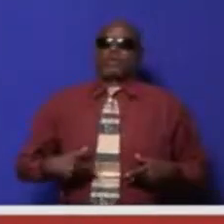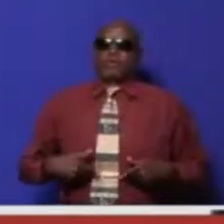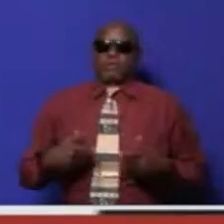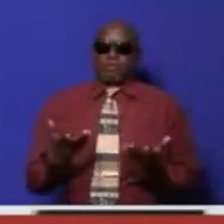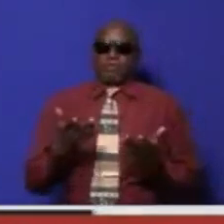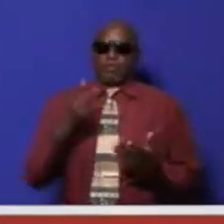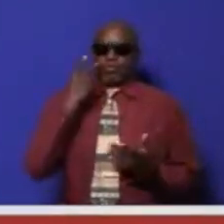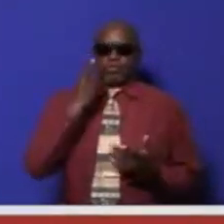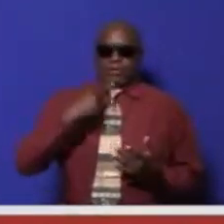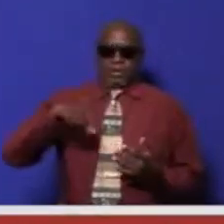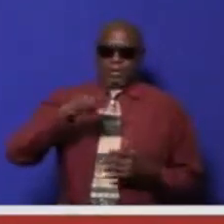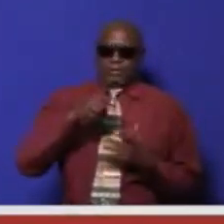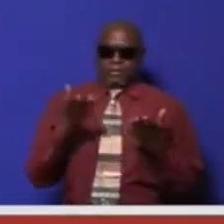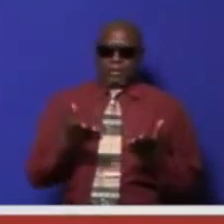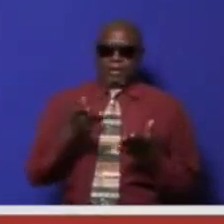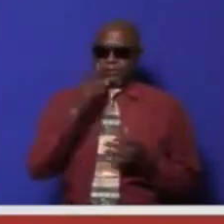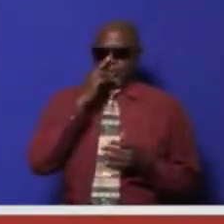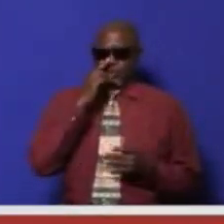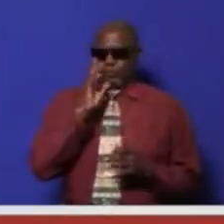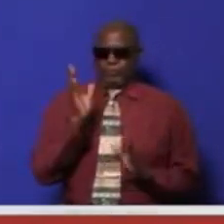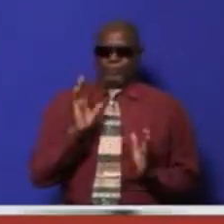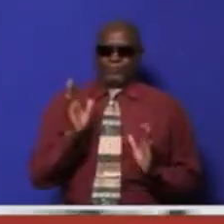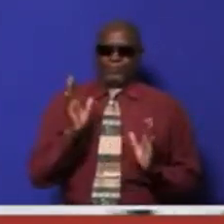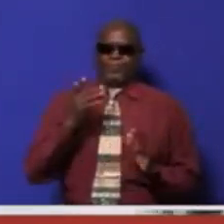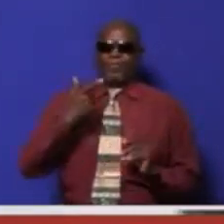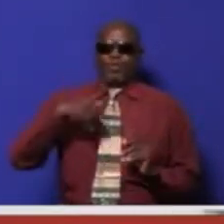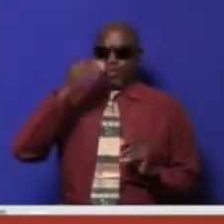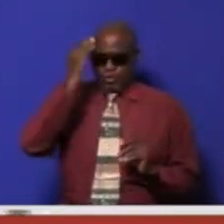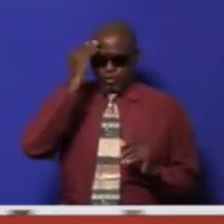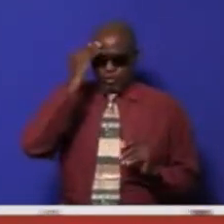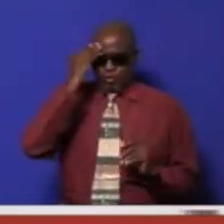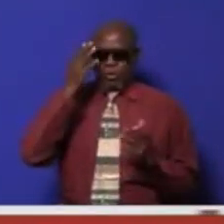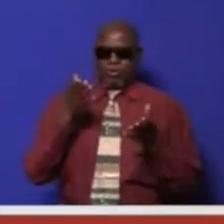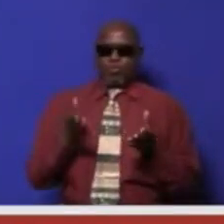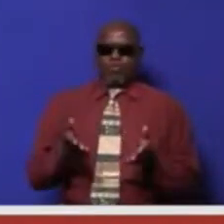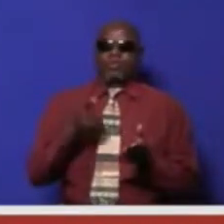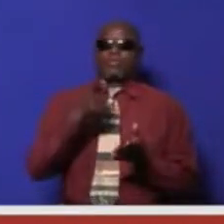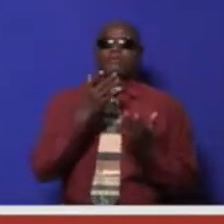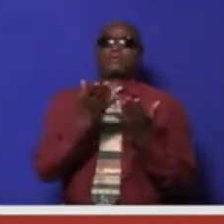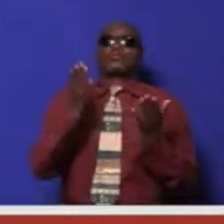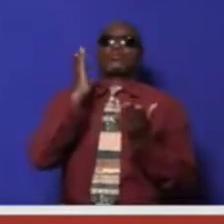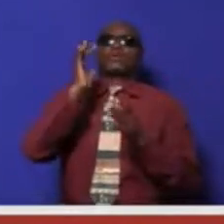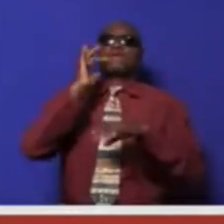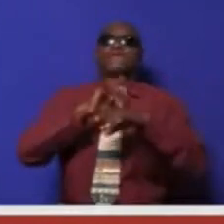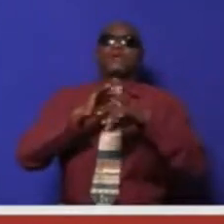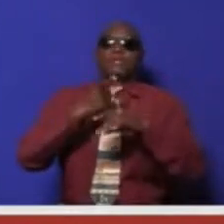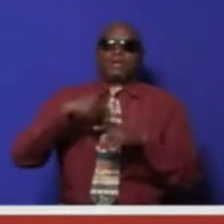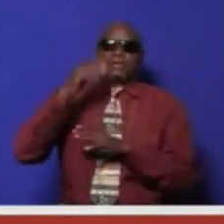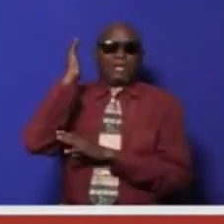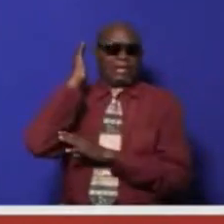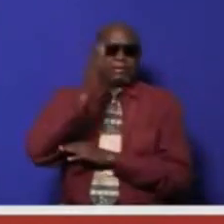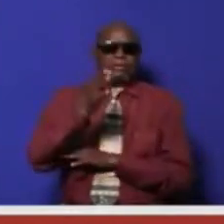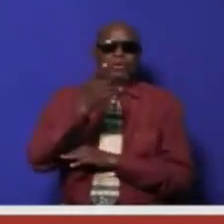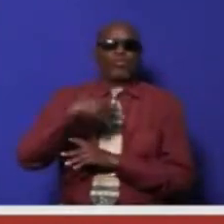us here today, it's not a joke, because we now know that these things will affect us directly. So we are here